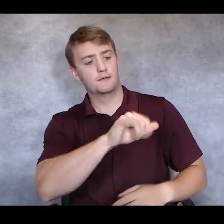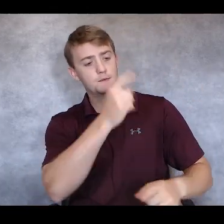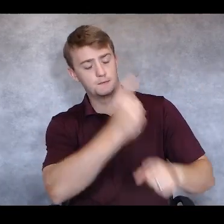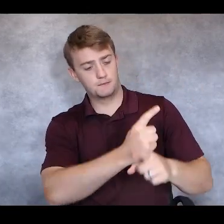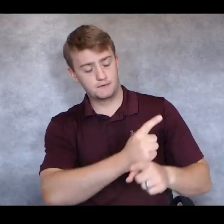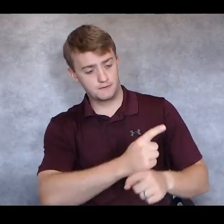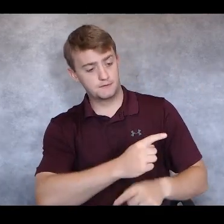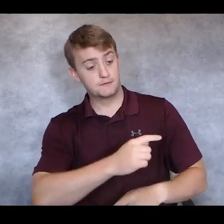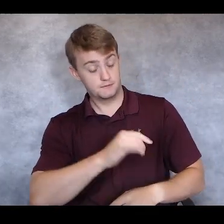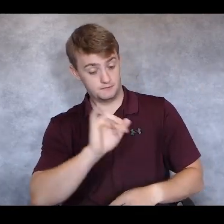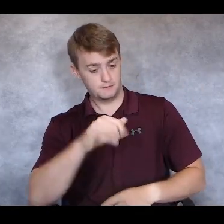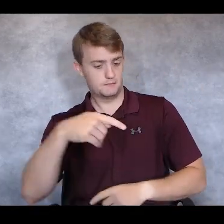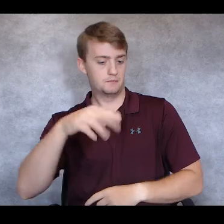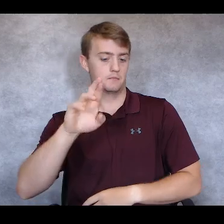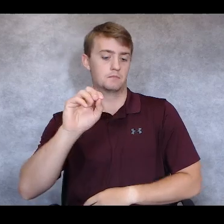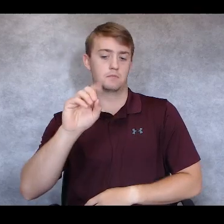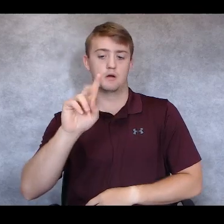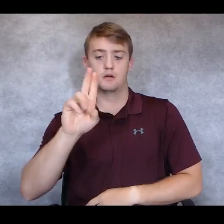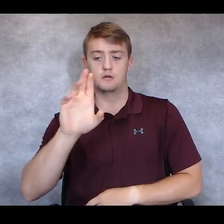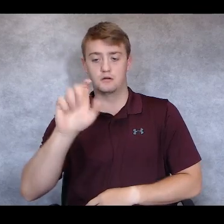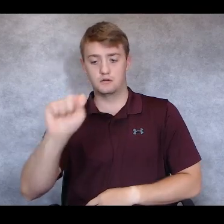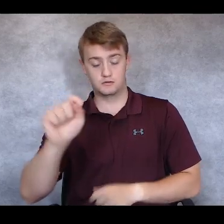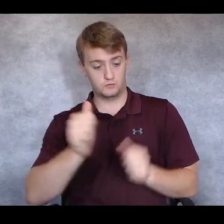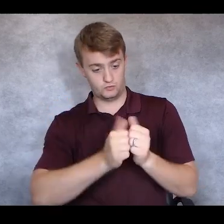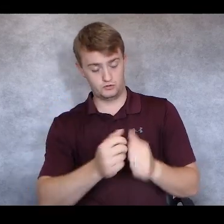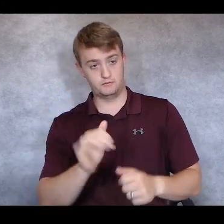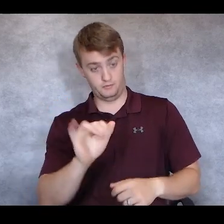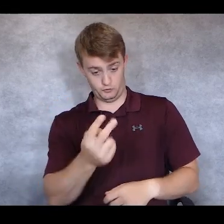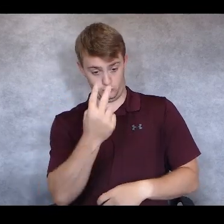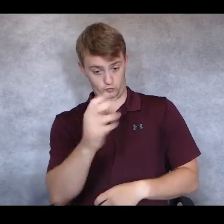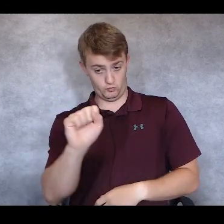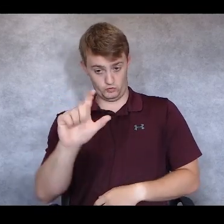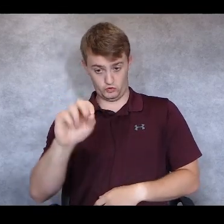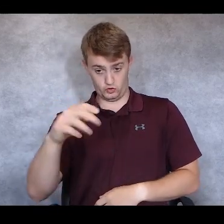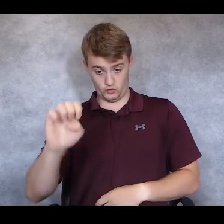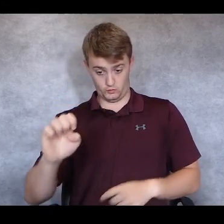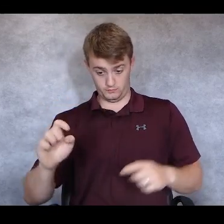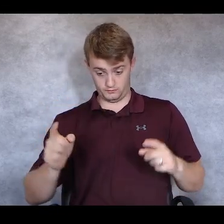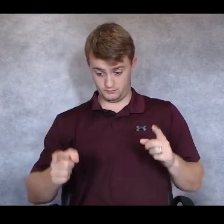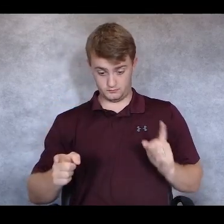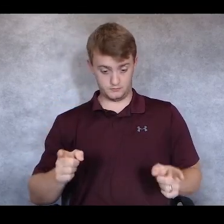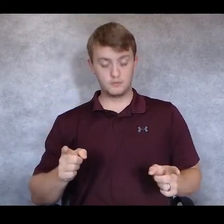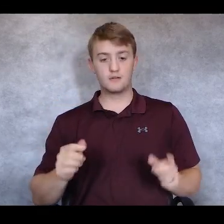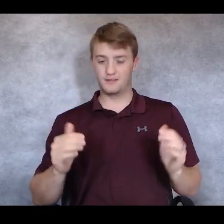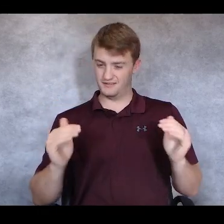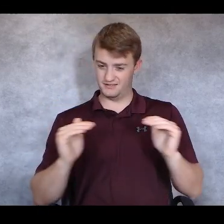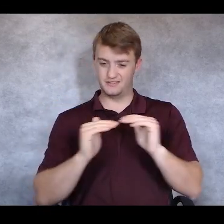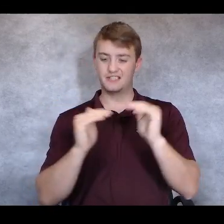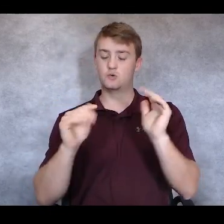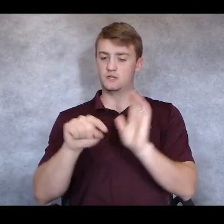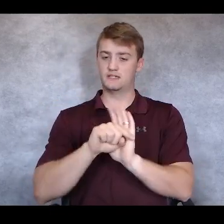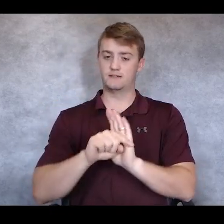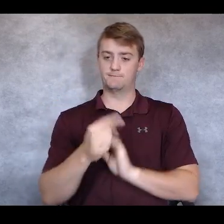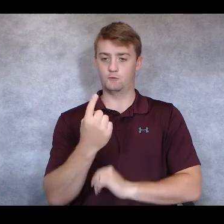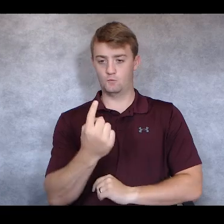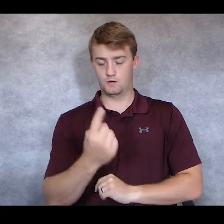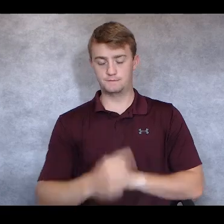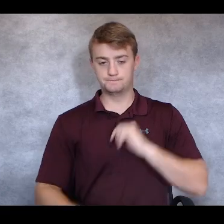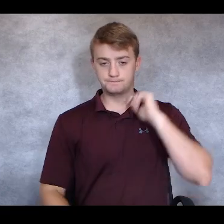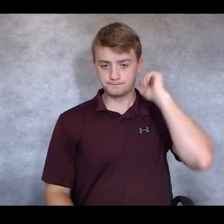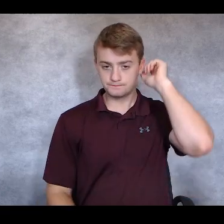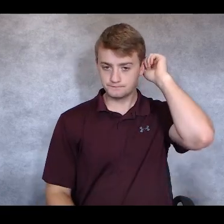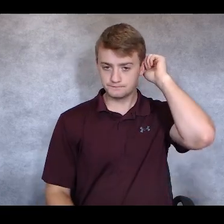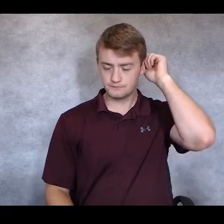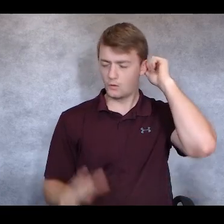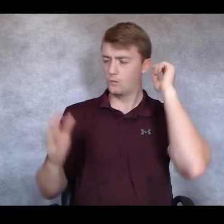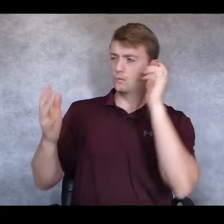Yeah, that's right. And the product of the two slopes is equal to -1.